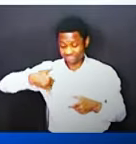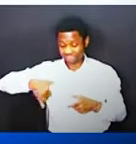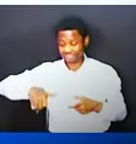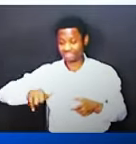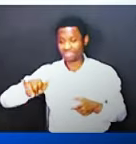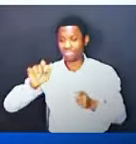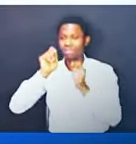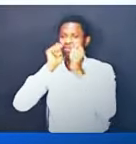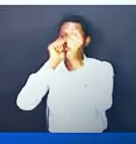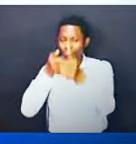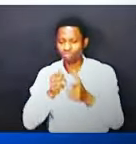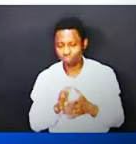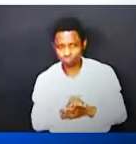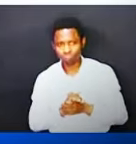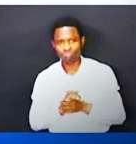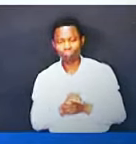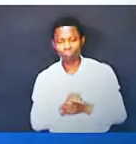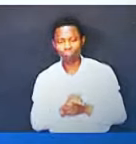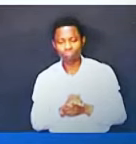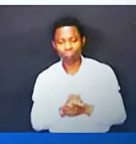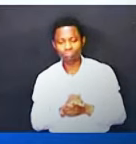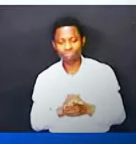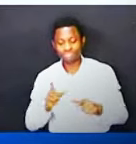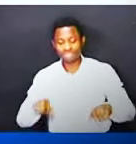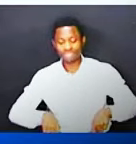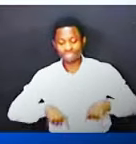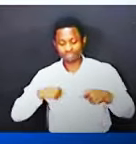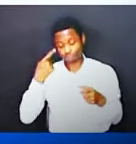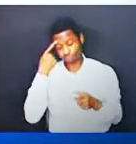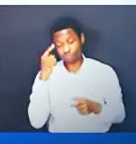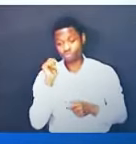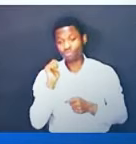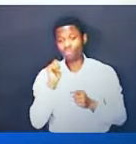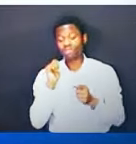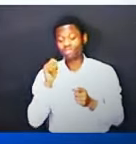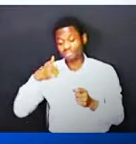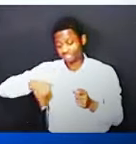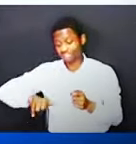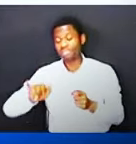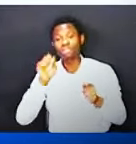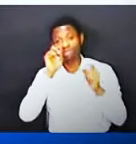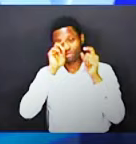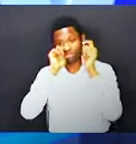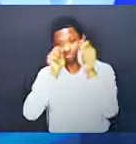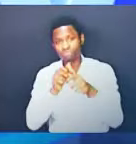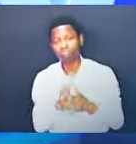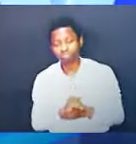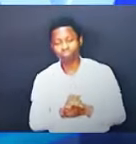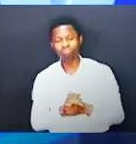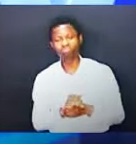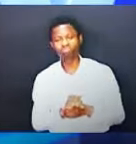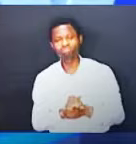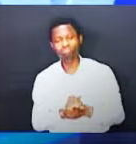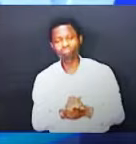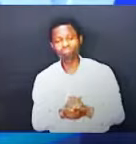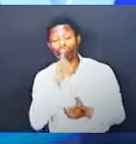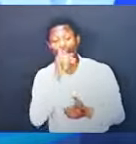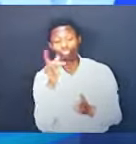Now, Jesus will come again. Yes, we had this old song that we used to